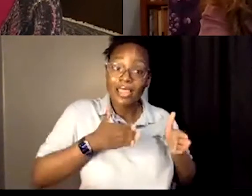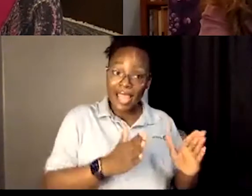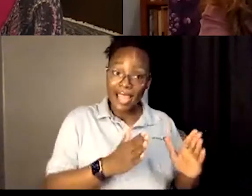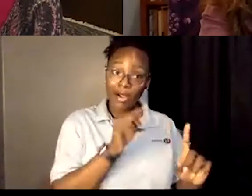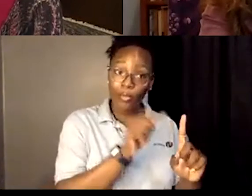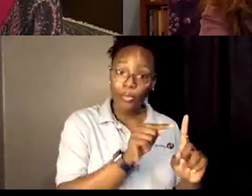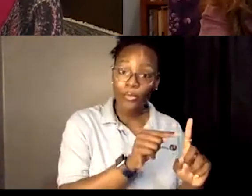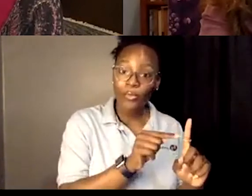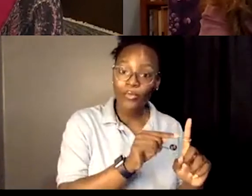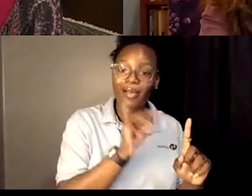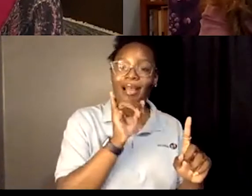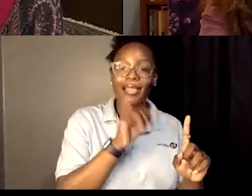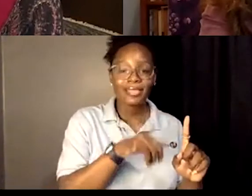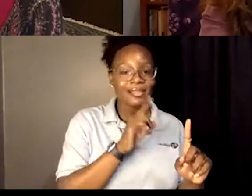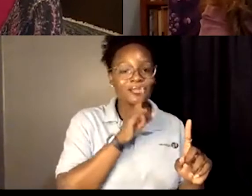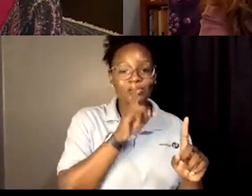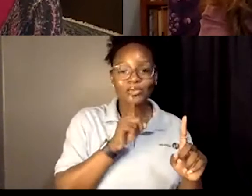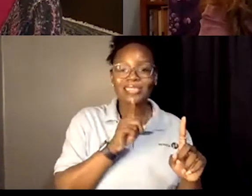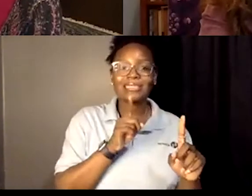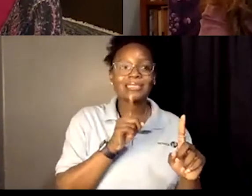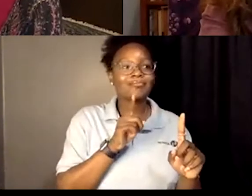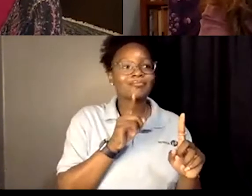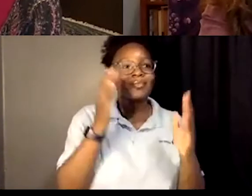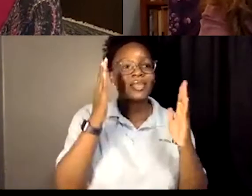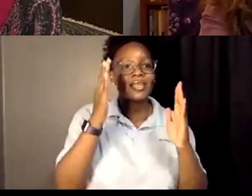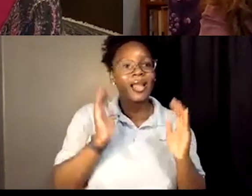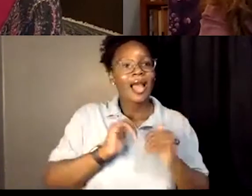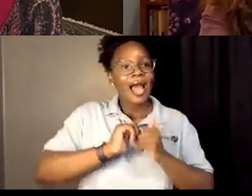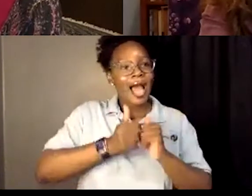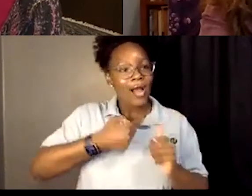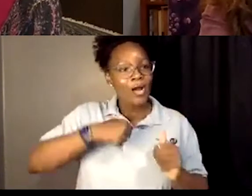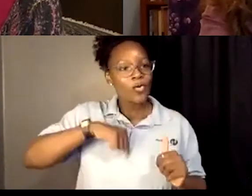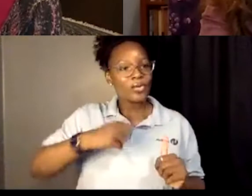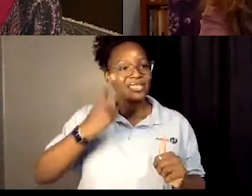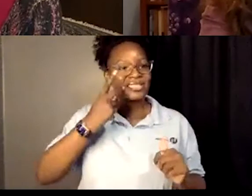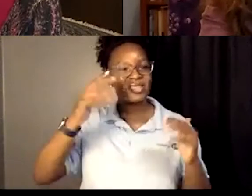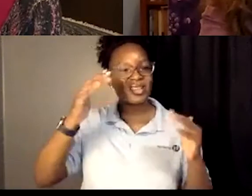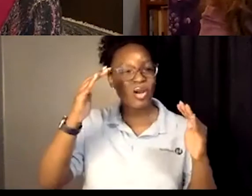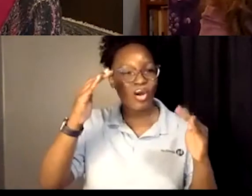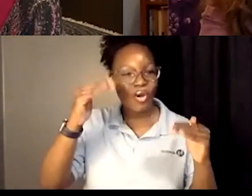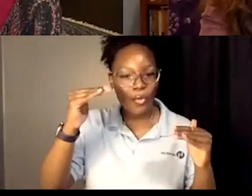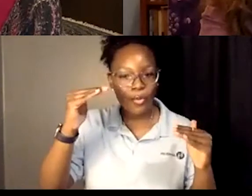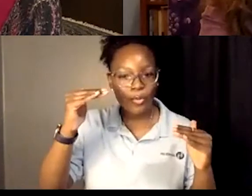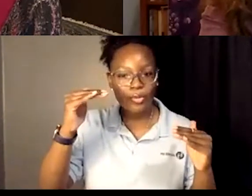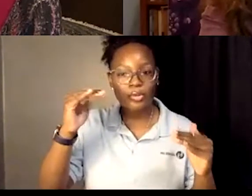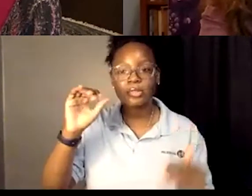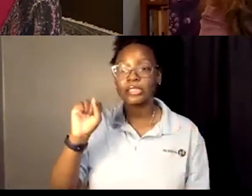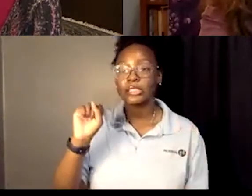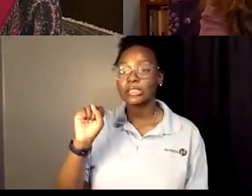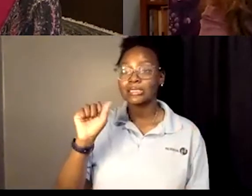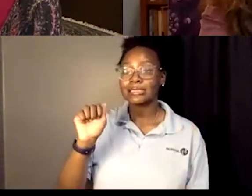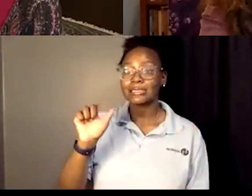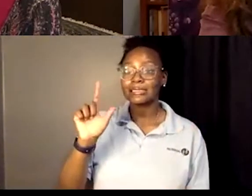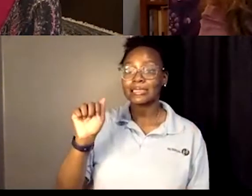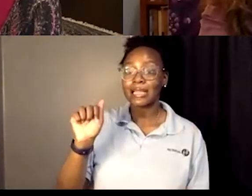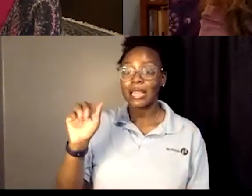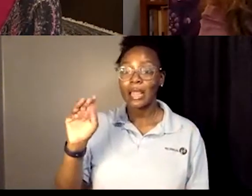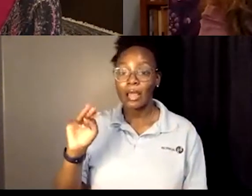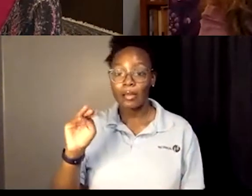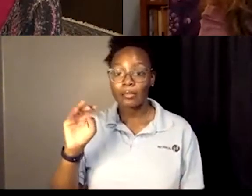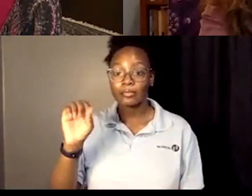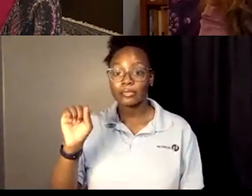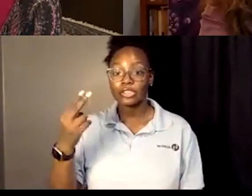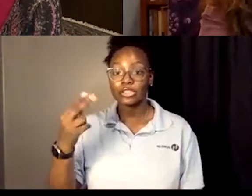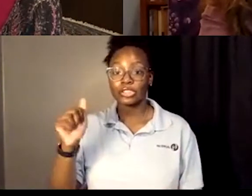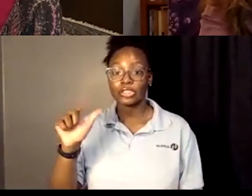that salaam or shalom does not live in concepts outside of ourselves, but it lives in our